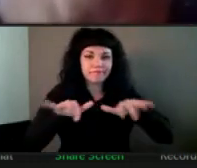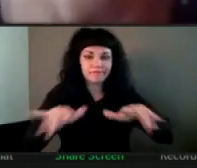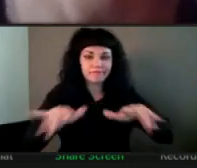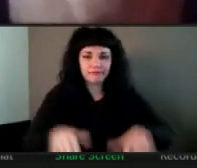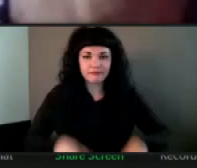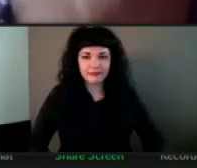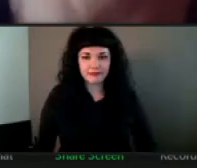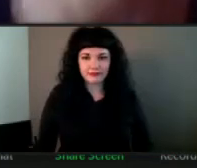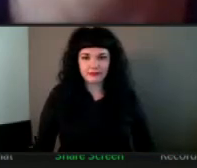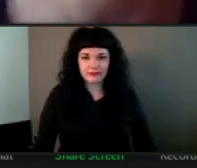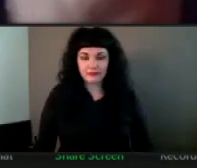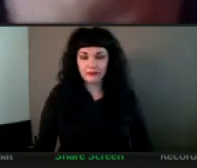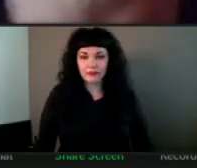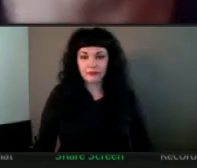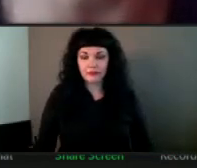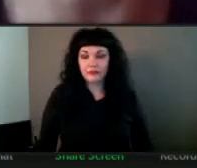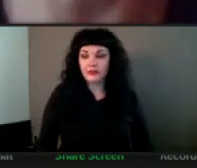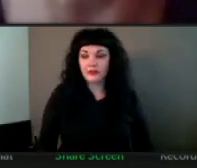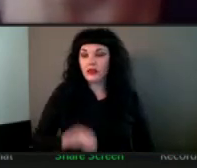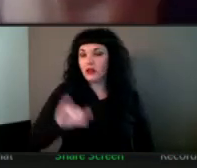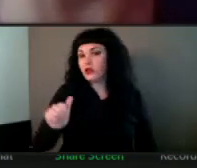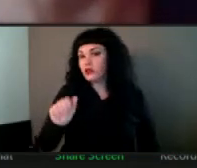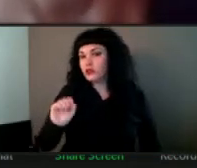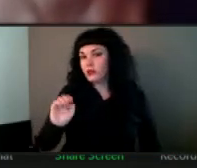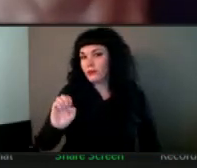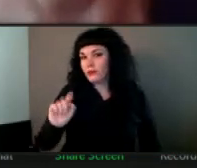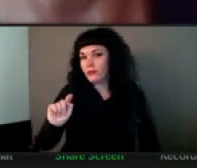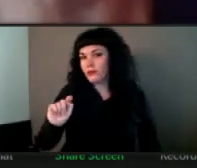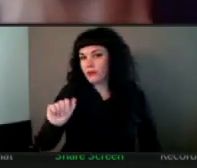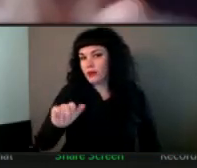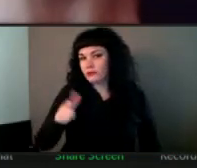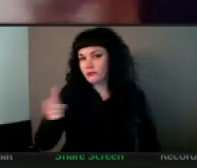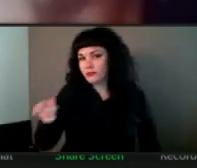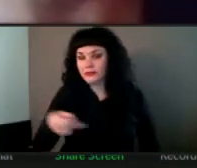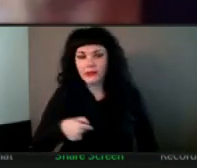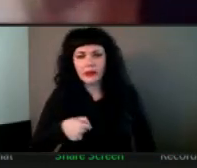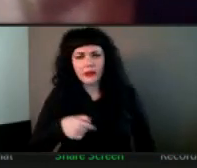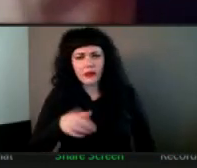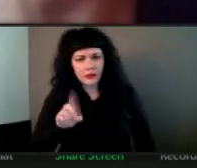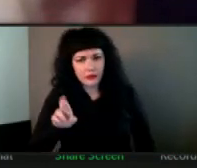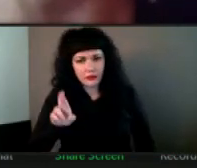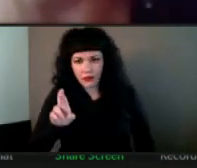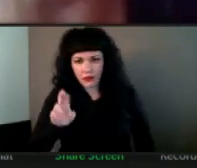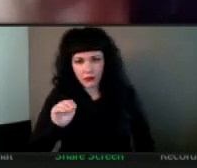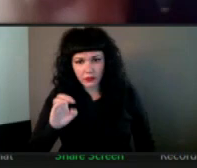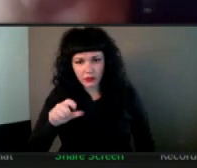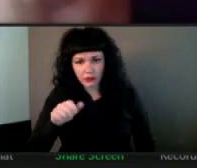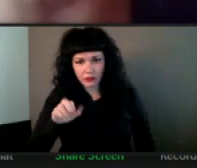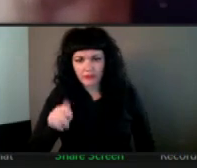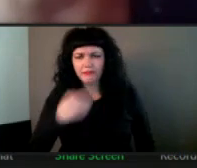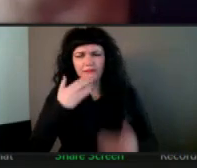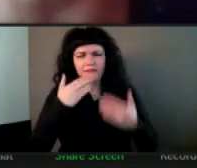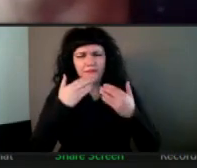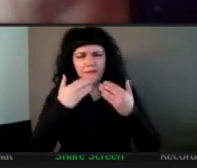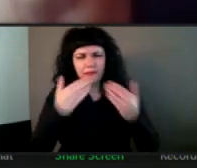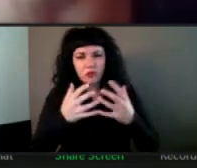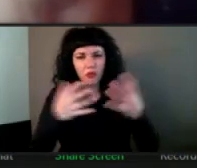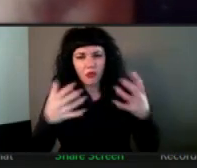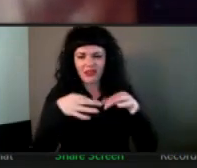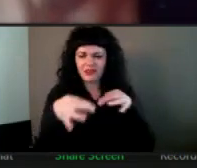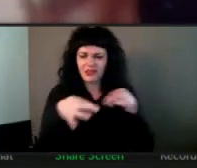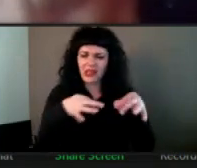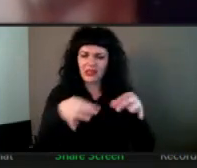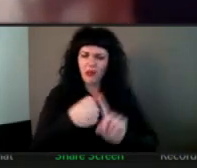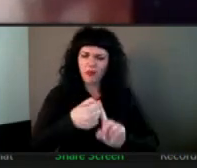Dr. McGrath, thank you so much. Your breaking down of this particular case, I think, was